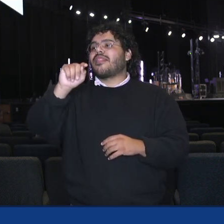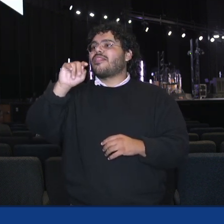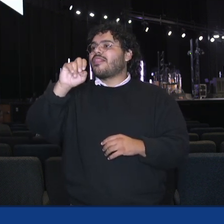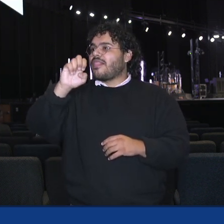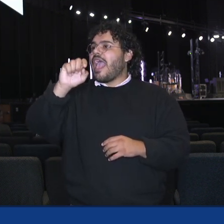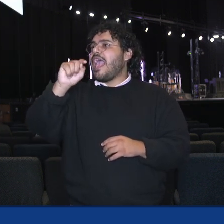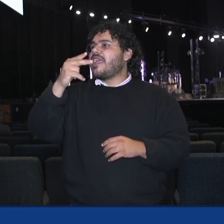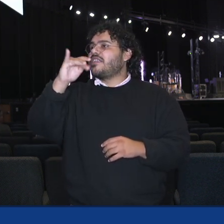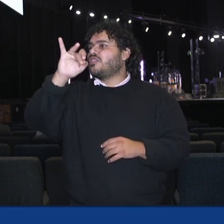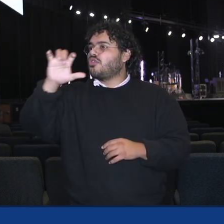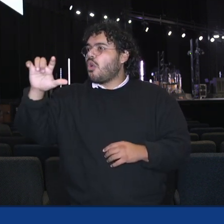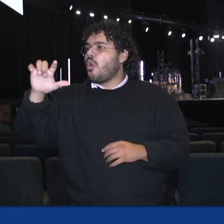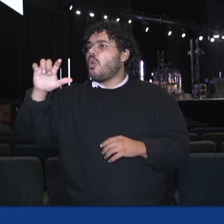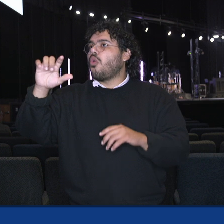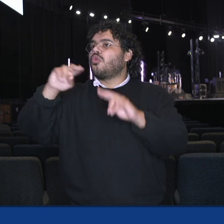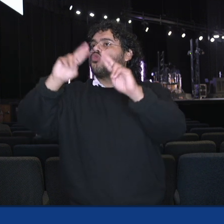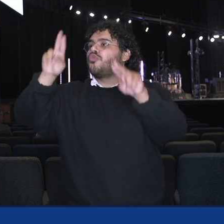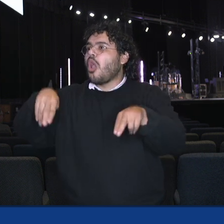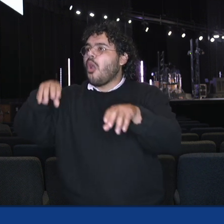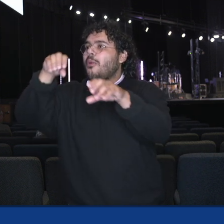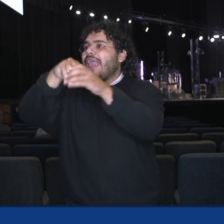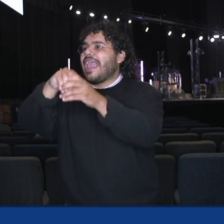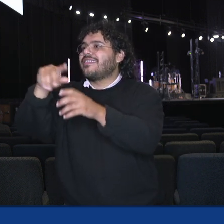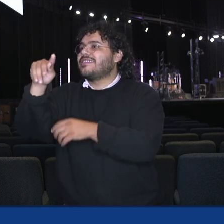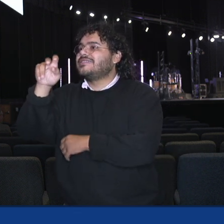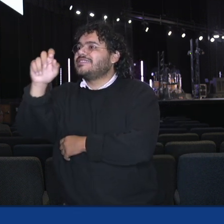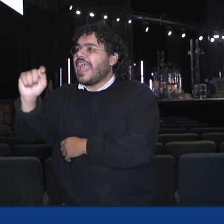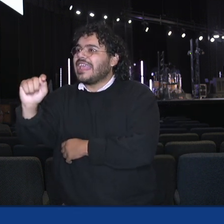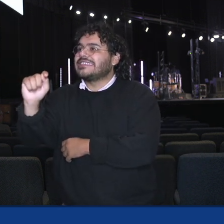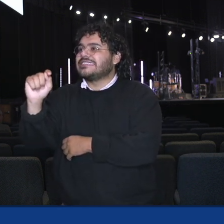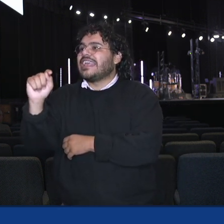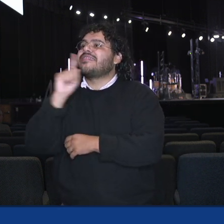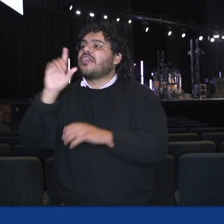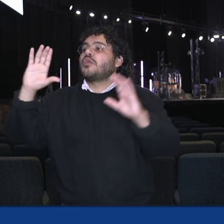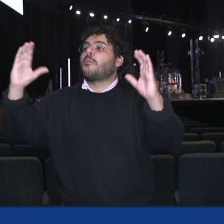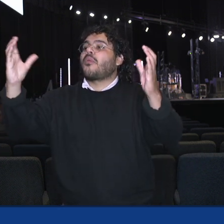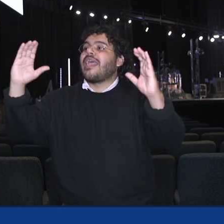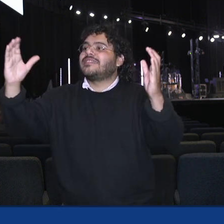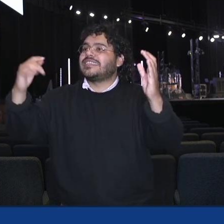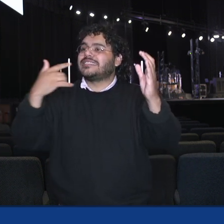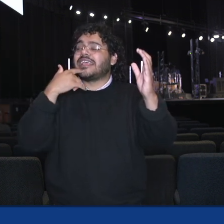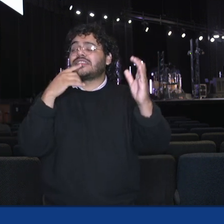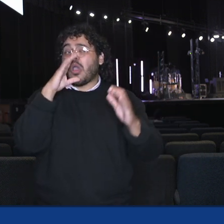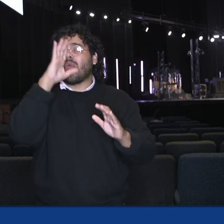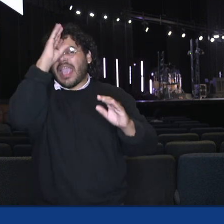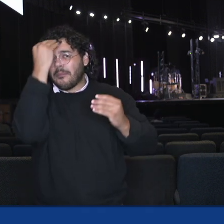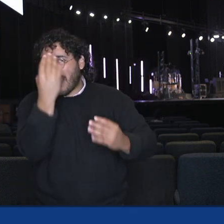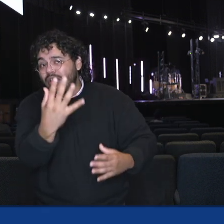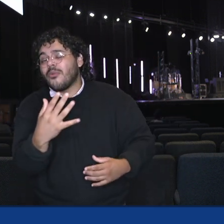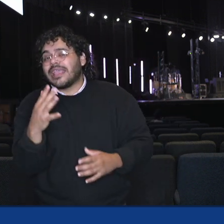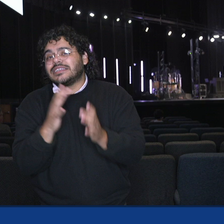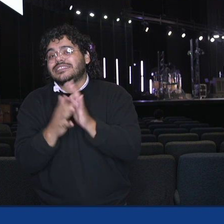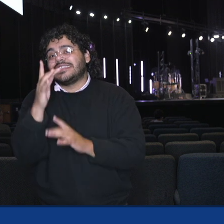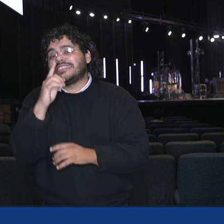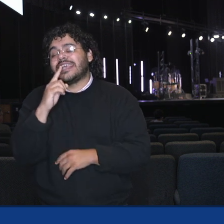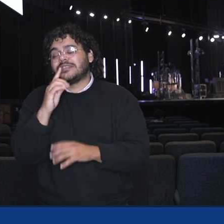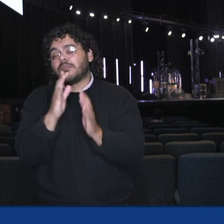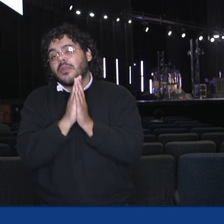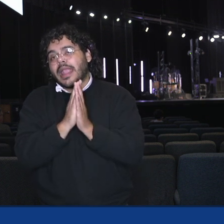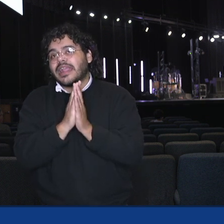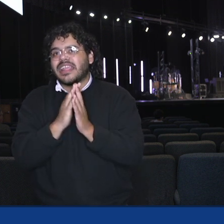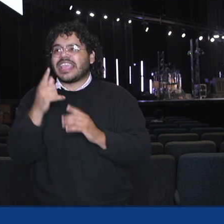if you literally, it's like in parentheses, like, oh, by the way, he prayed this way. You know what Jesus didn't do? He didn't grab a microphone and start screaming deliverance over the